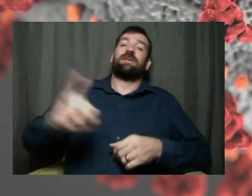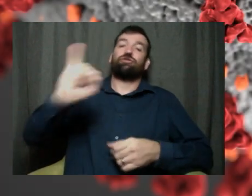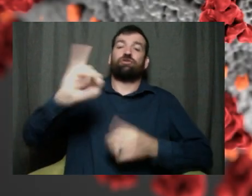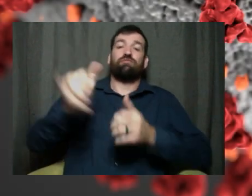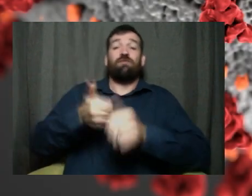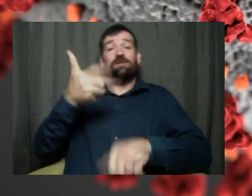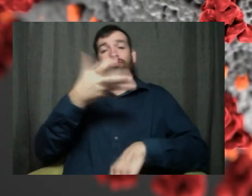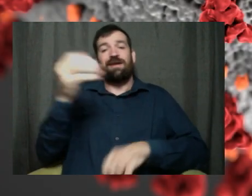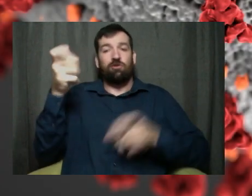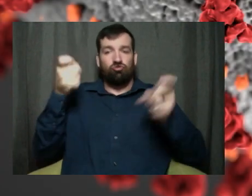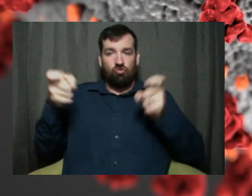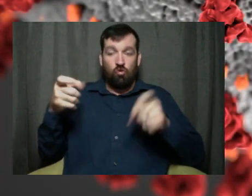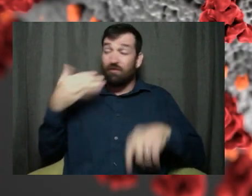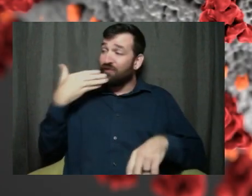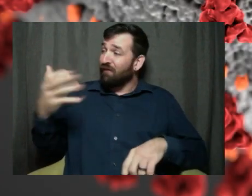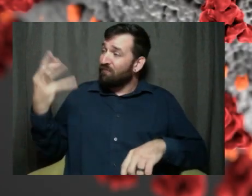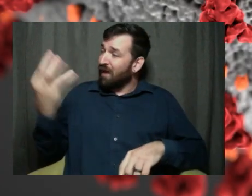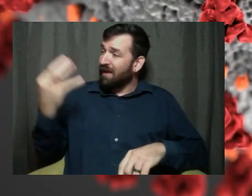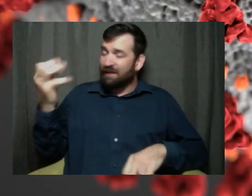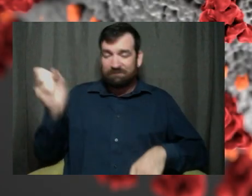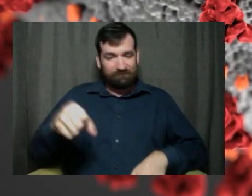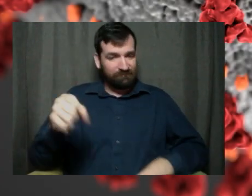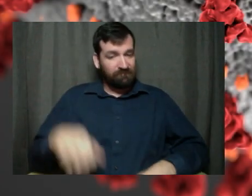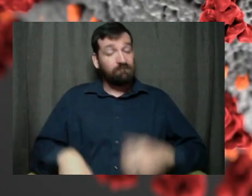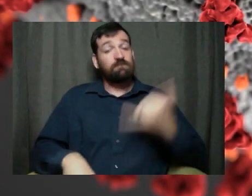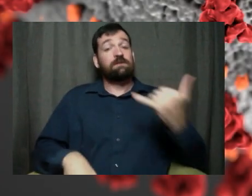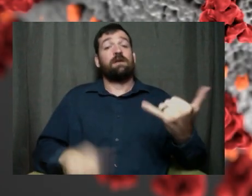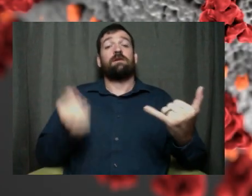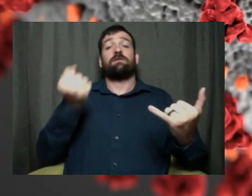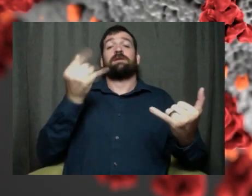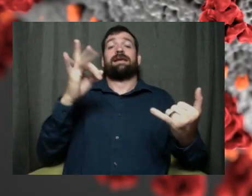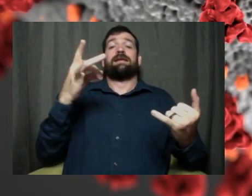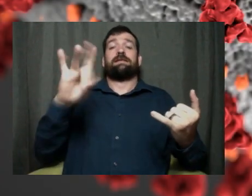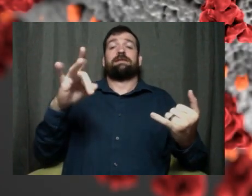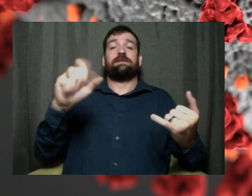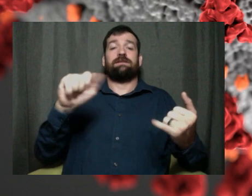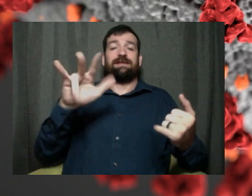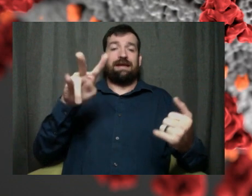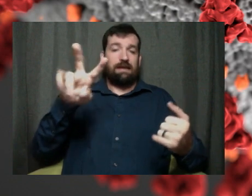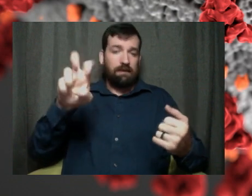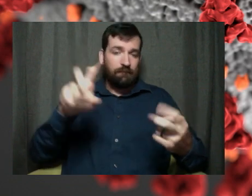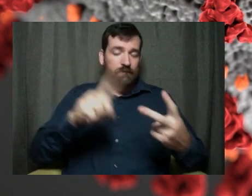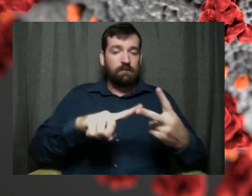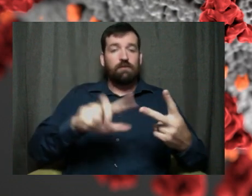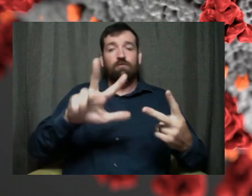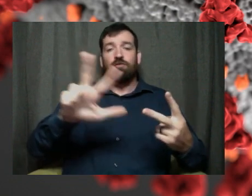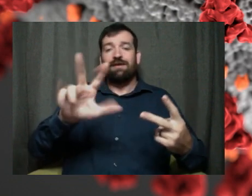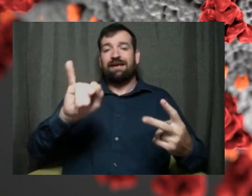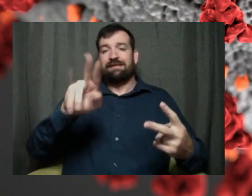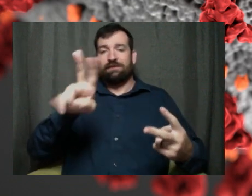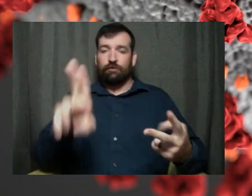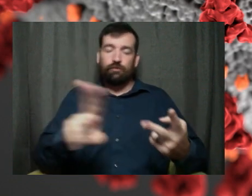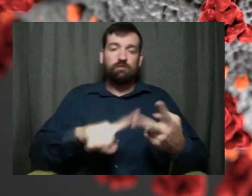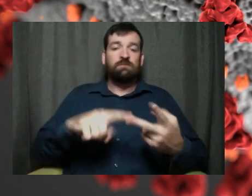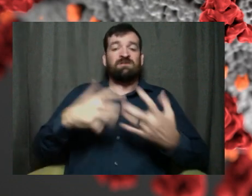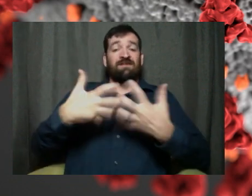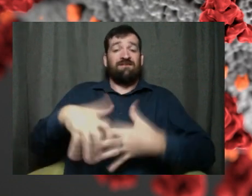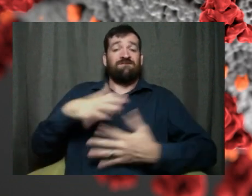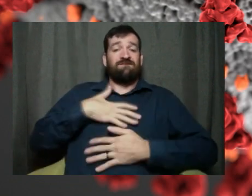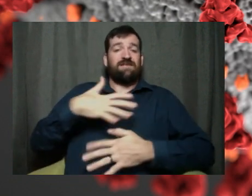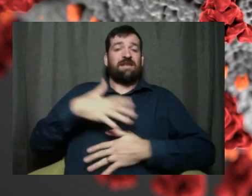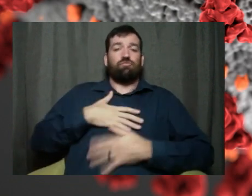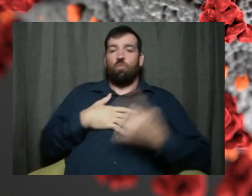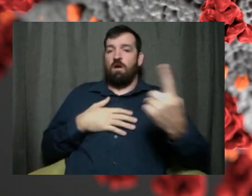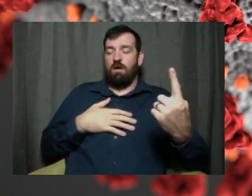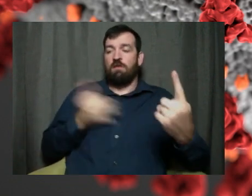good. Today we have 18 active infections, 3 in the ICU, 1 on the ventilator, 19 in that recovery period. And I would like to